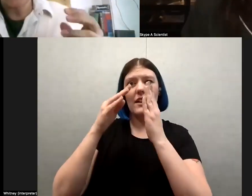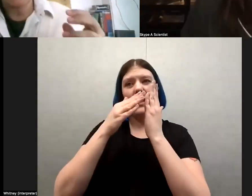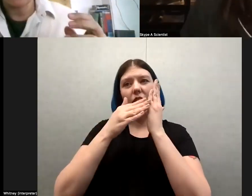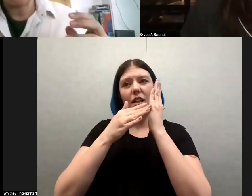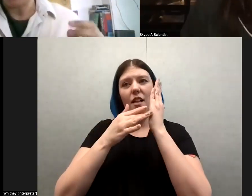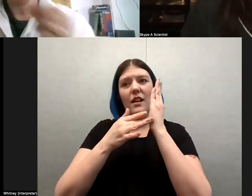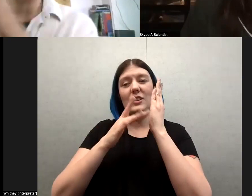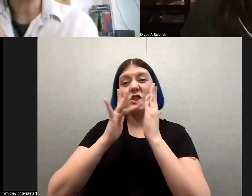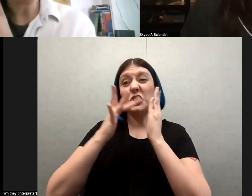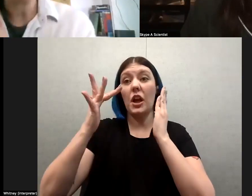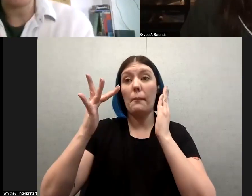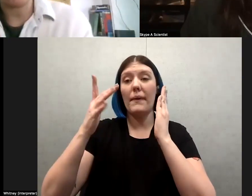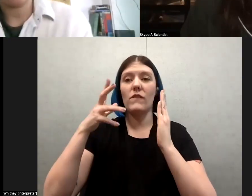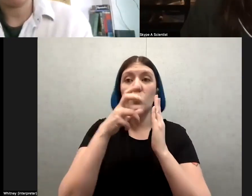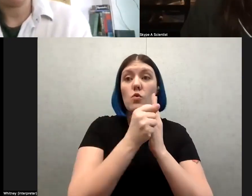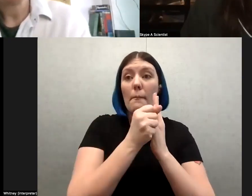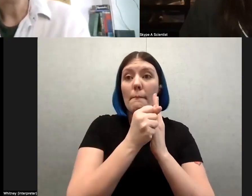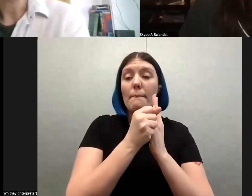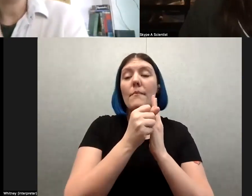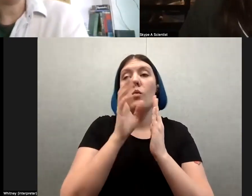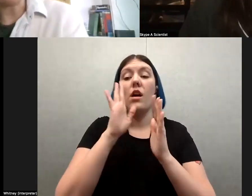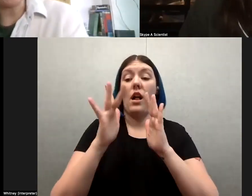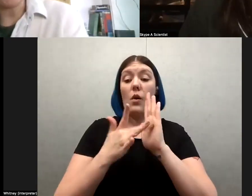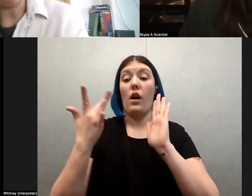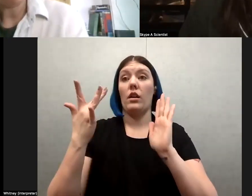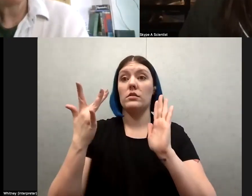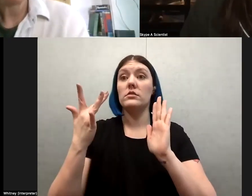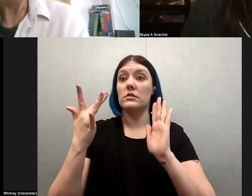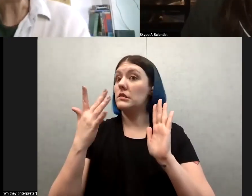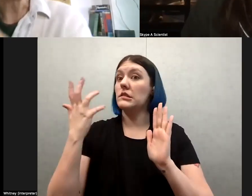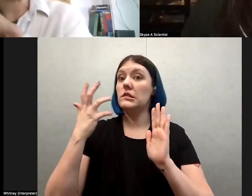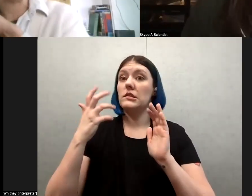that if you accidentally grab it, it'll cut your hand. Yikes. So it's feisty.